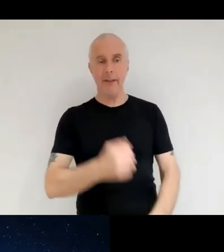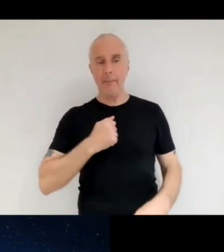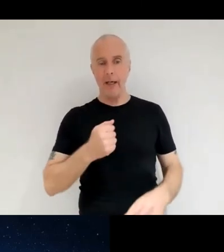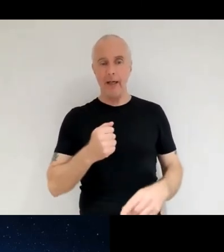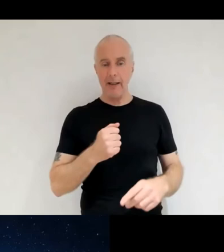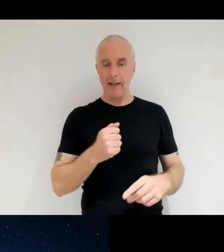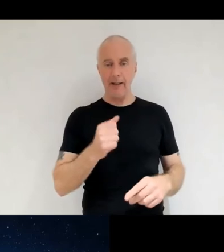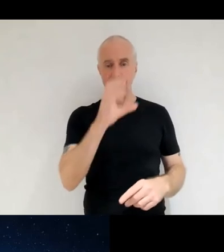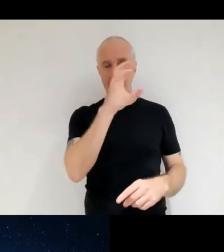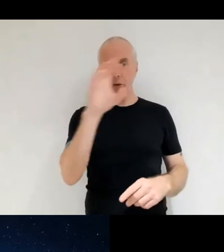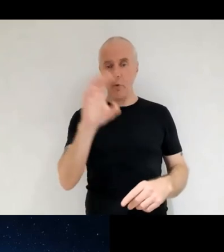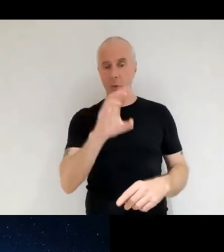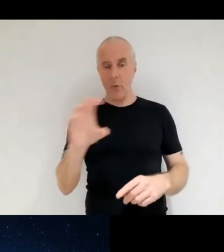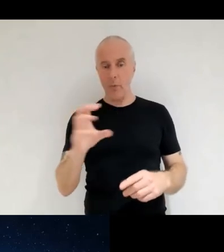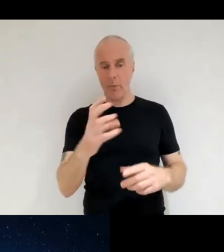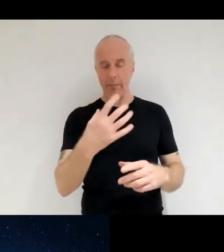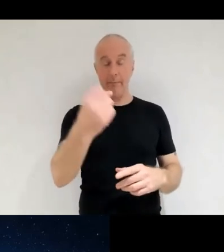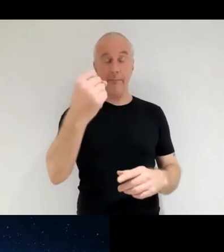so I was worried.